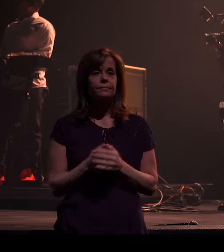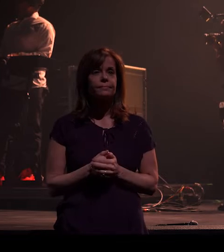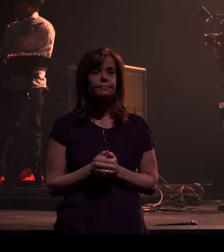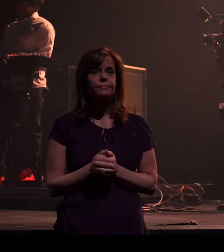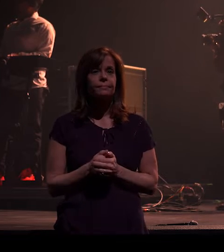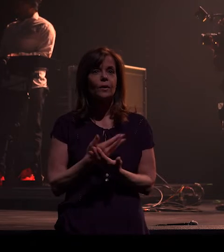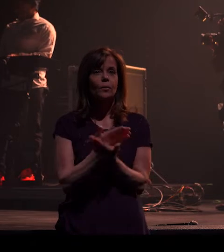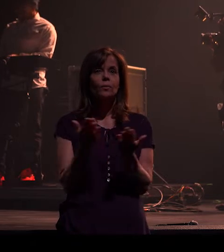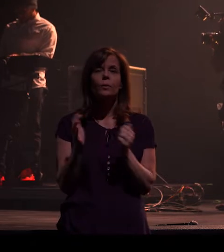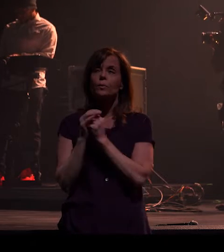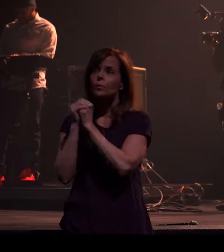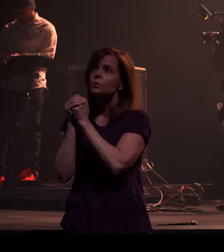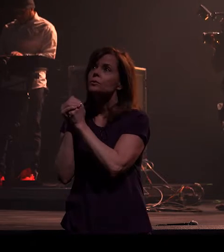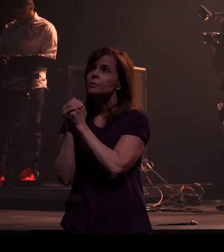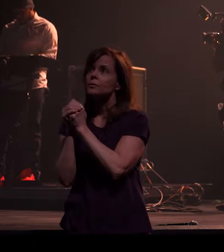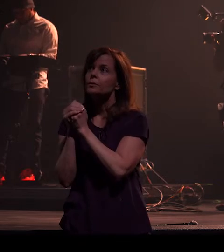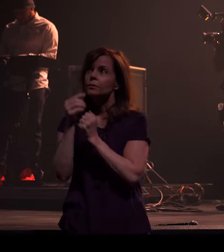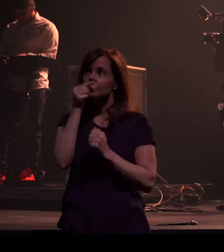We worship you through communion now.